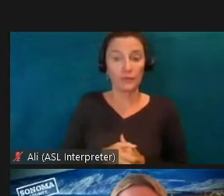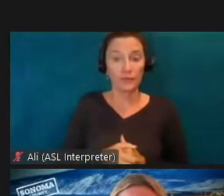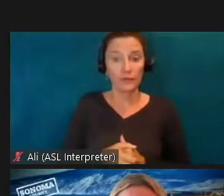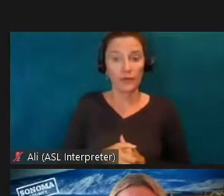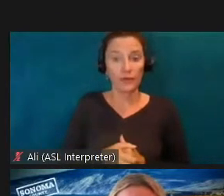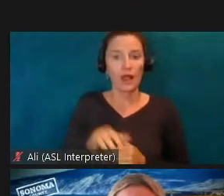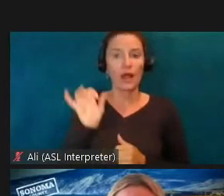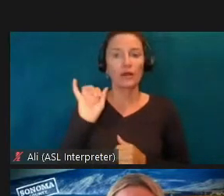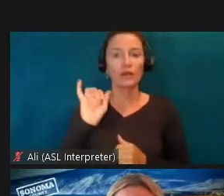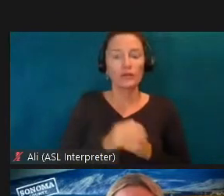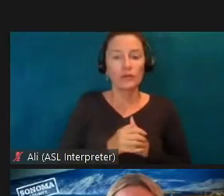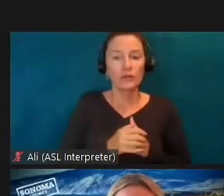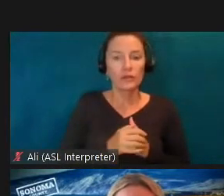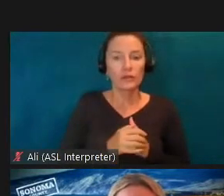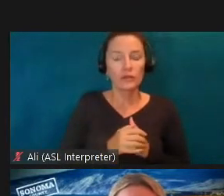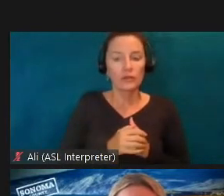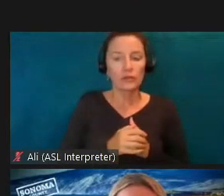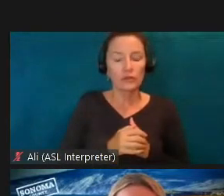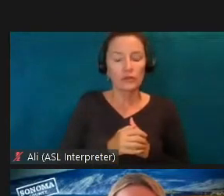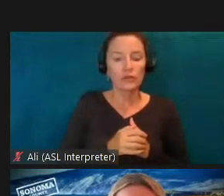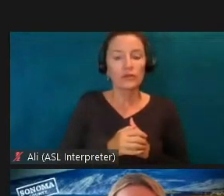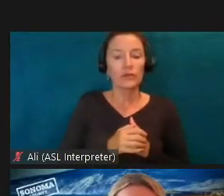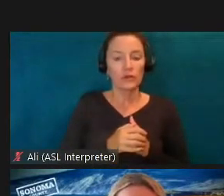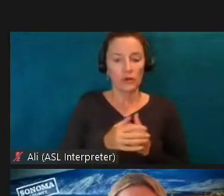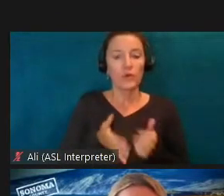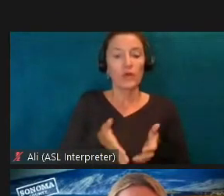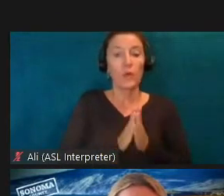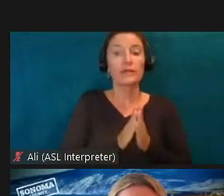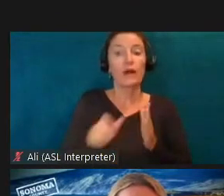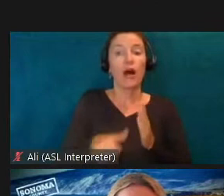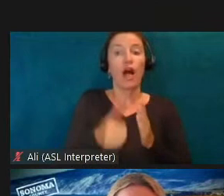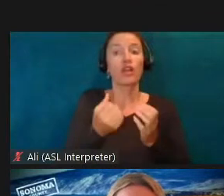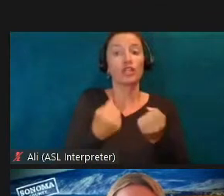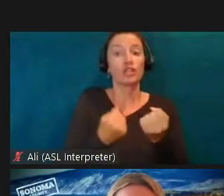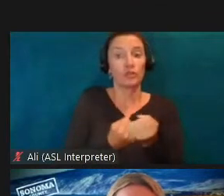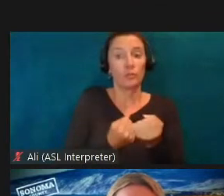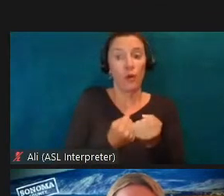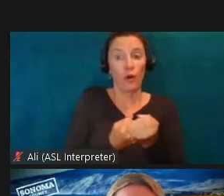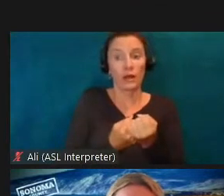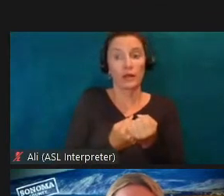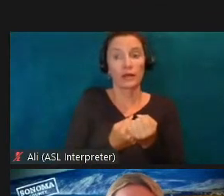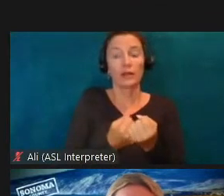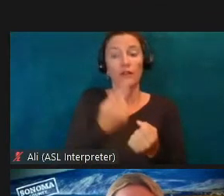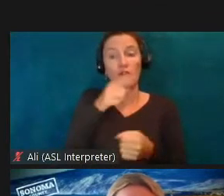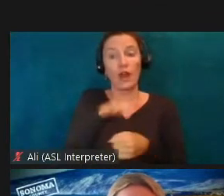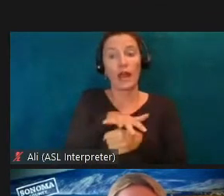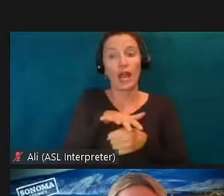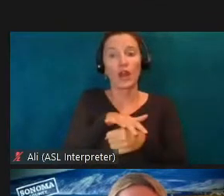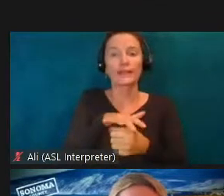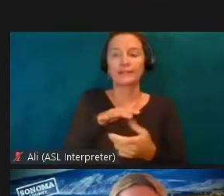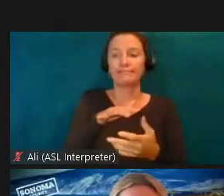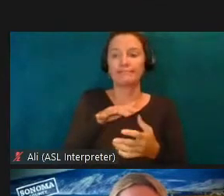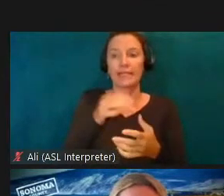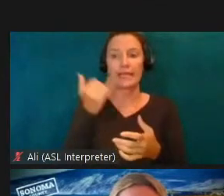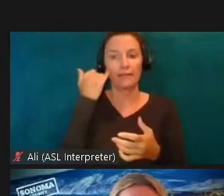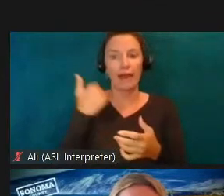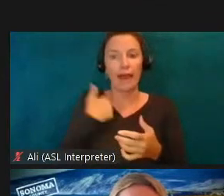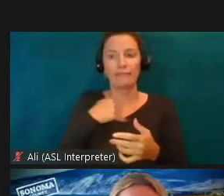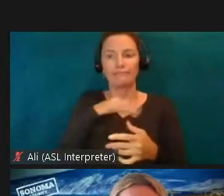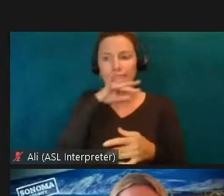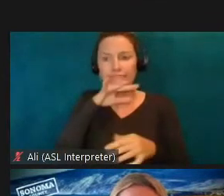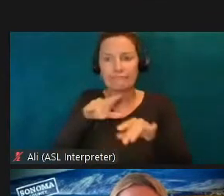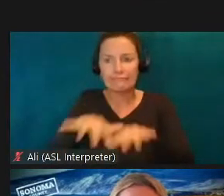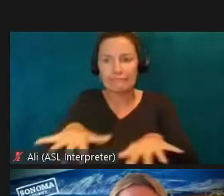the requesting additional support as we shift into recovery for areas like debris. We're discussing how we might be able to